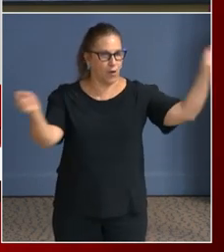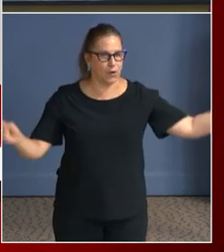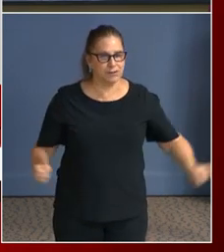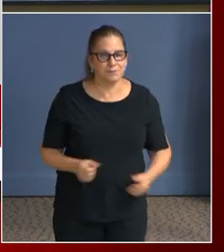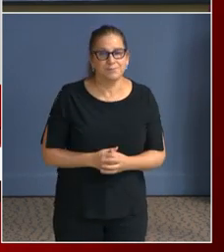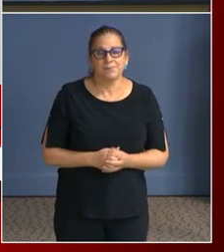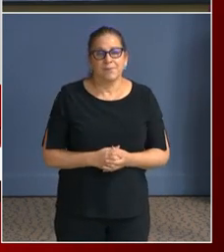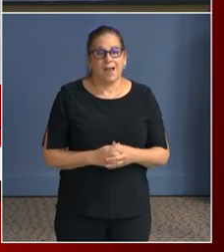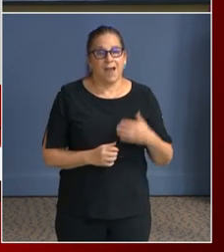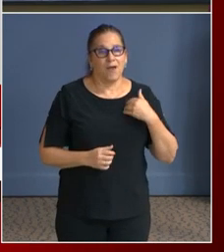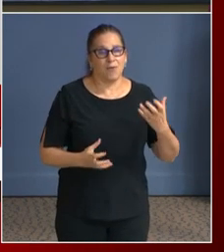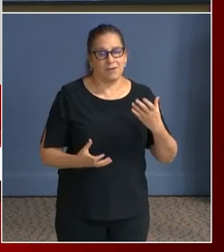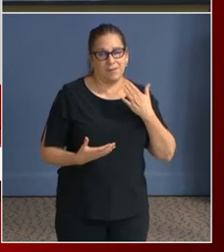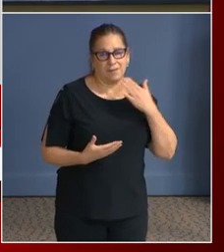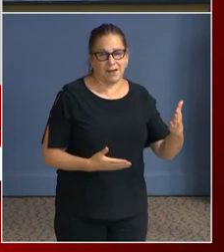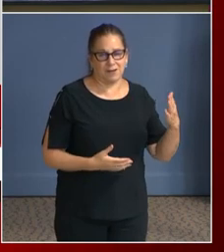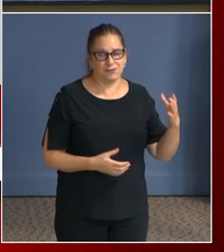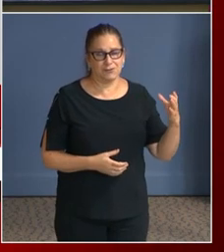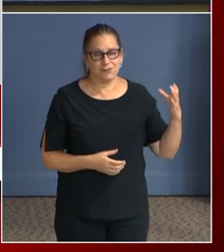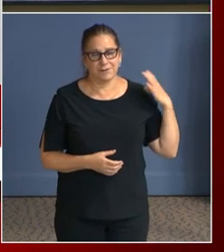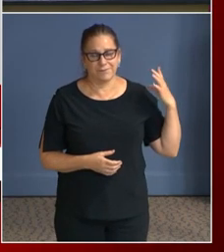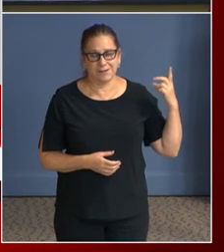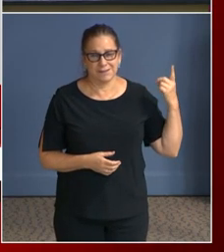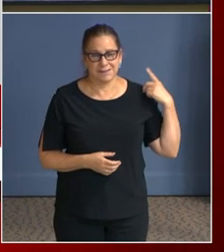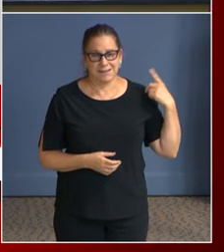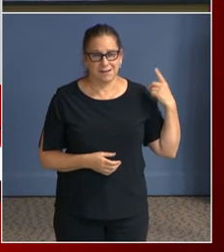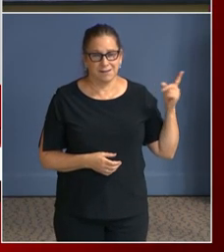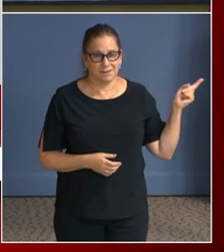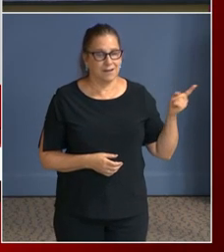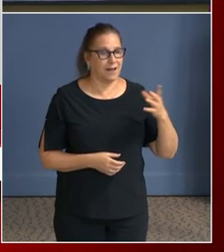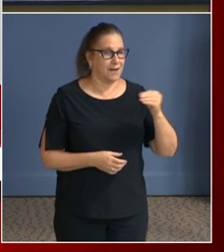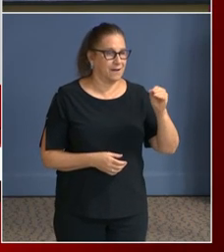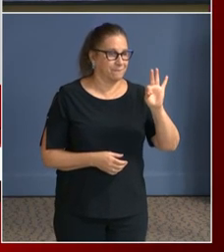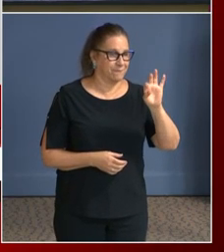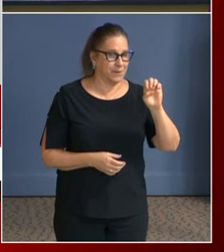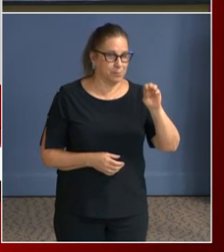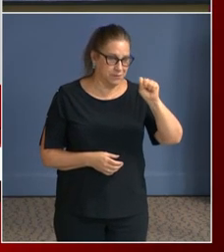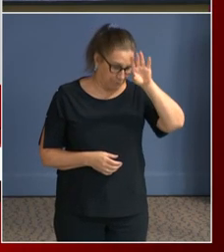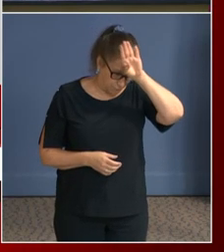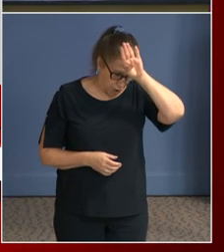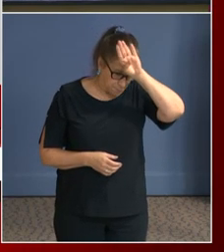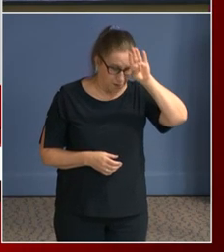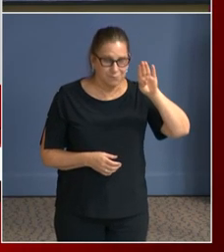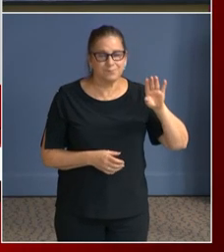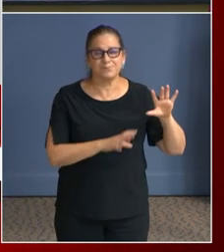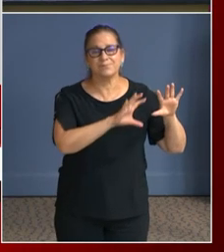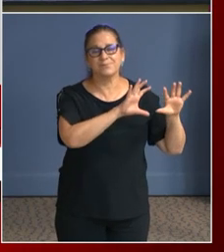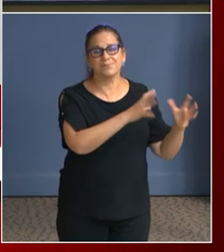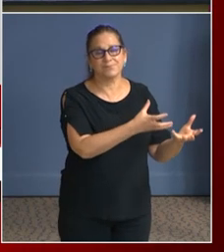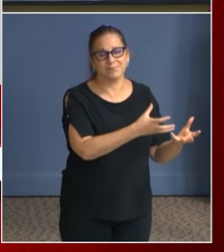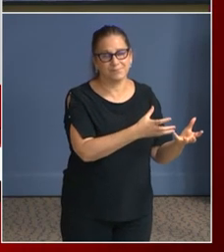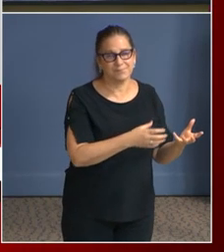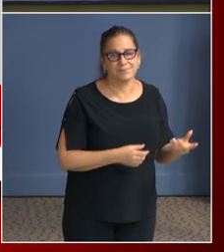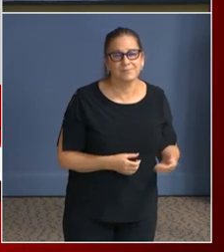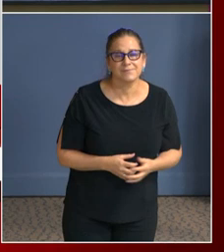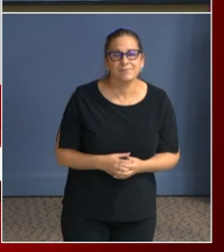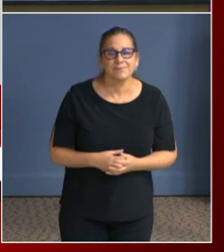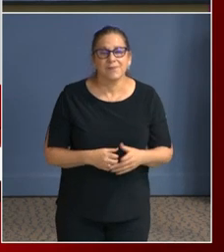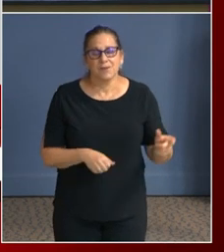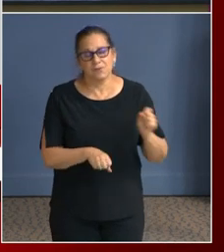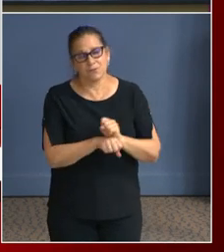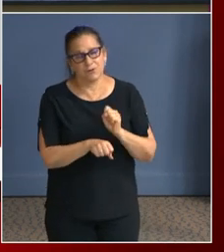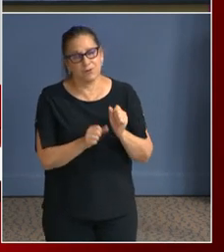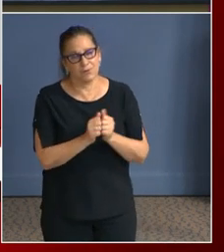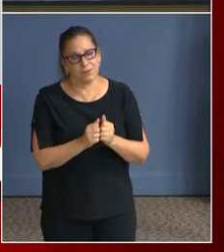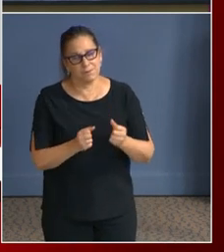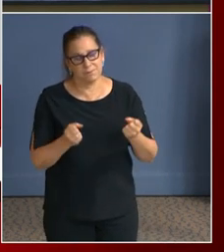Dean and the entire team at FEMS. The fire department has already been working with multiple